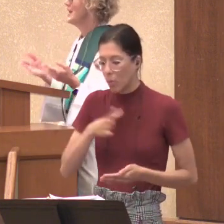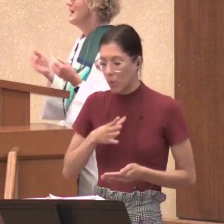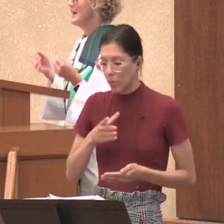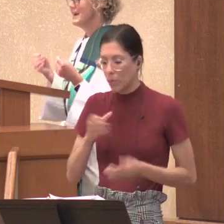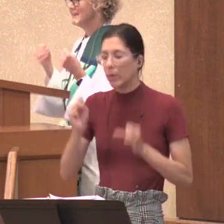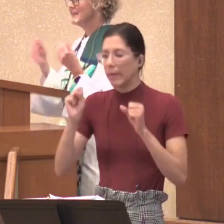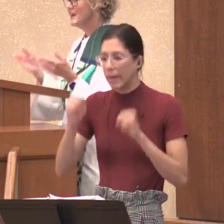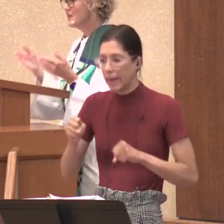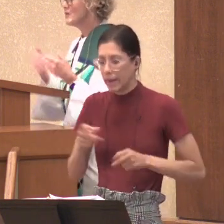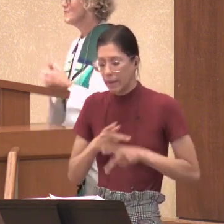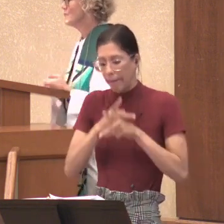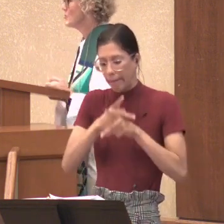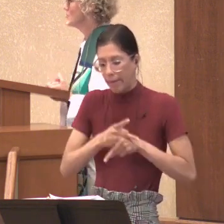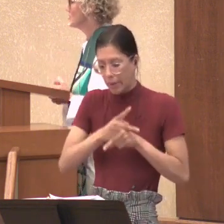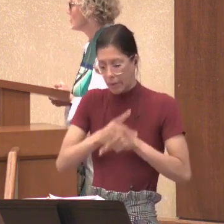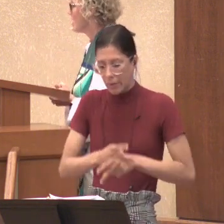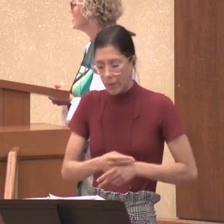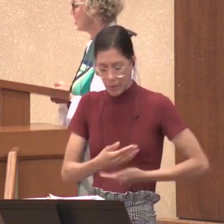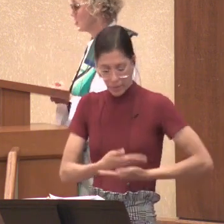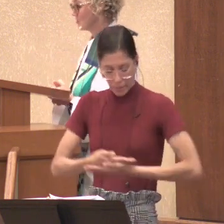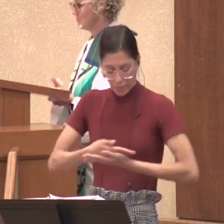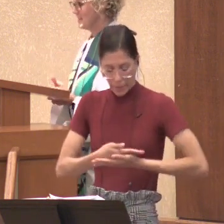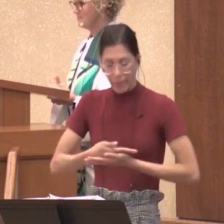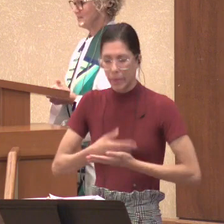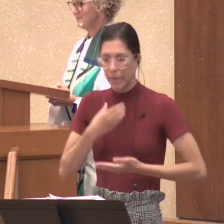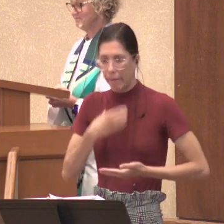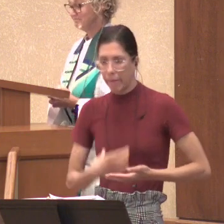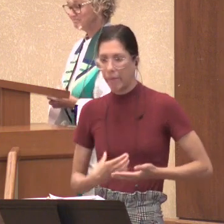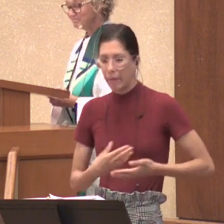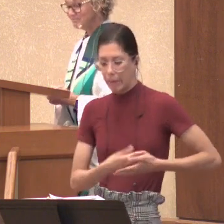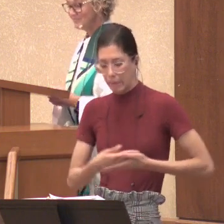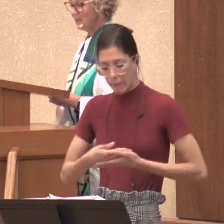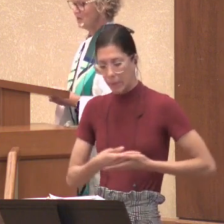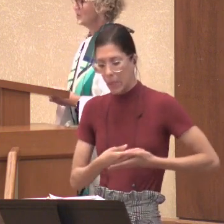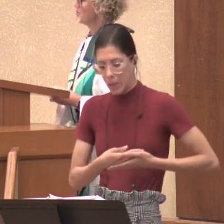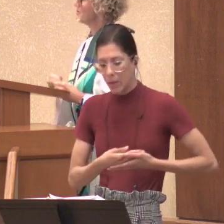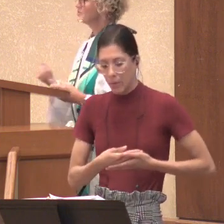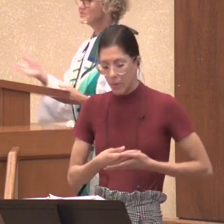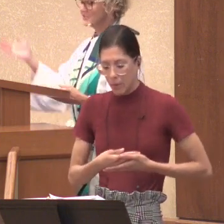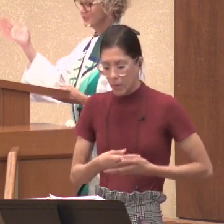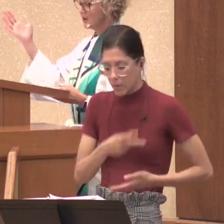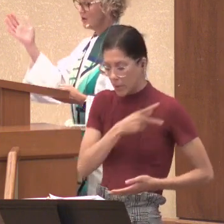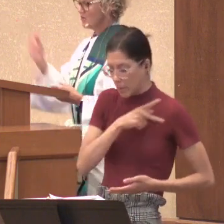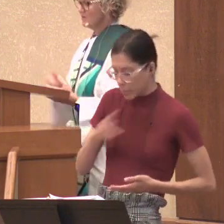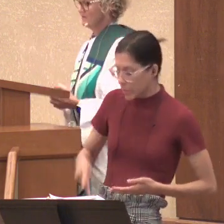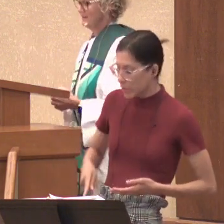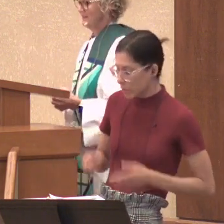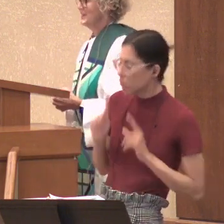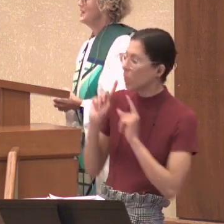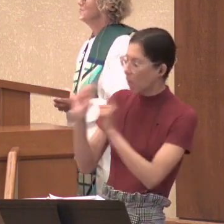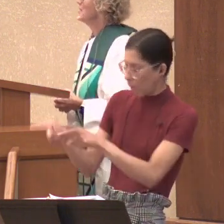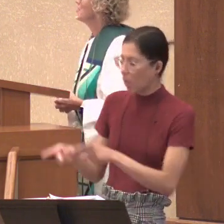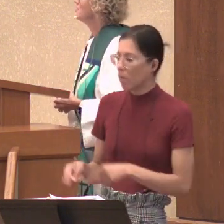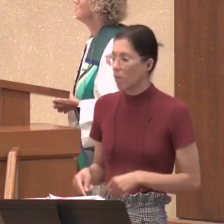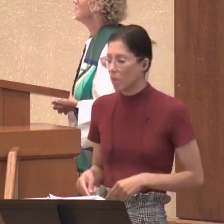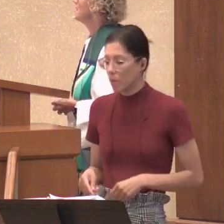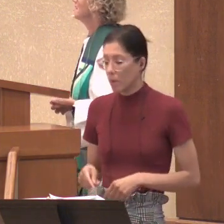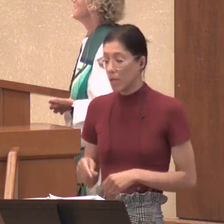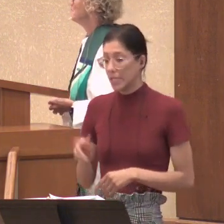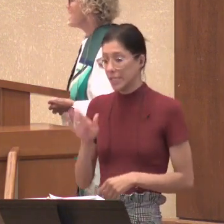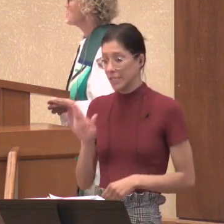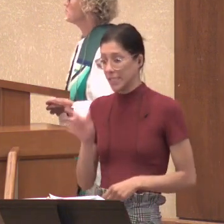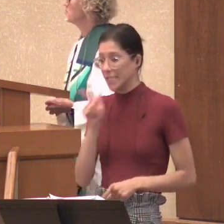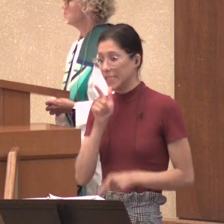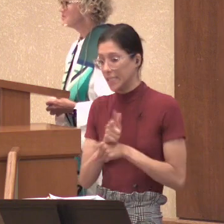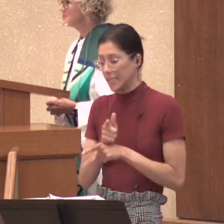nurse and care for the crying, hungry baby. The princess said, "Go," and Miriam